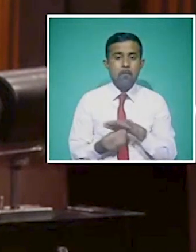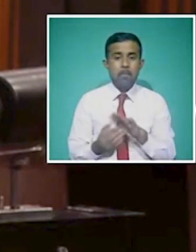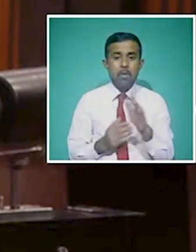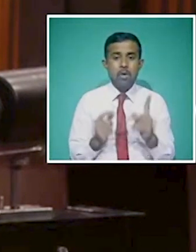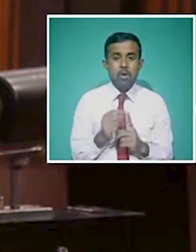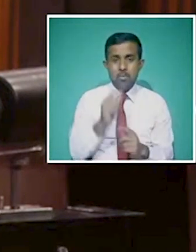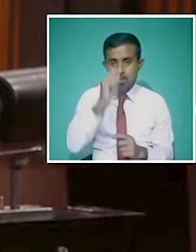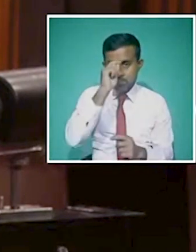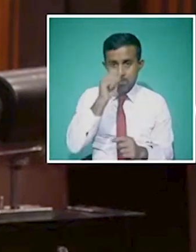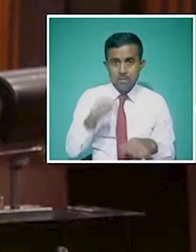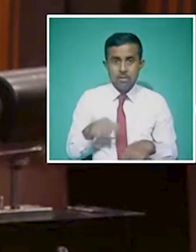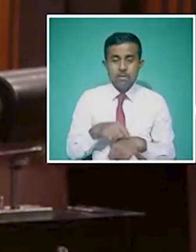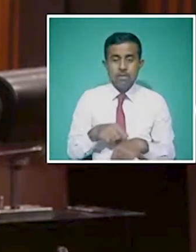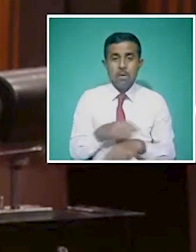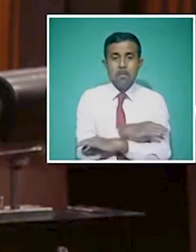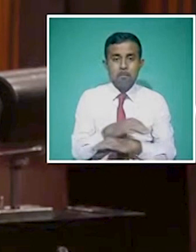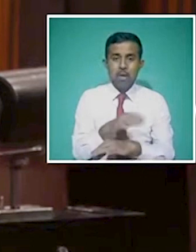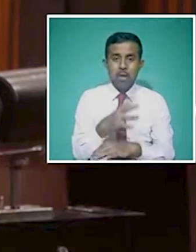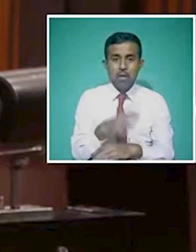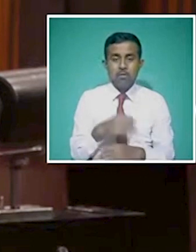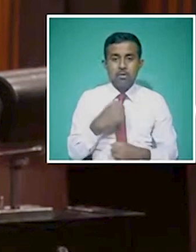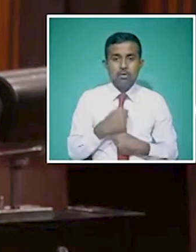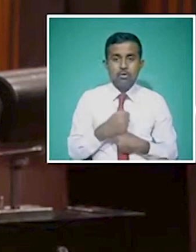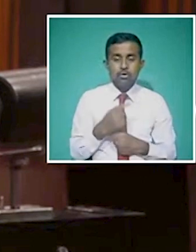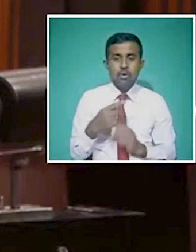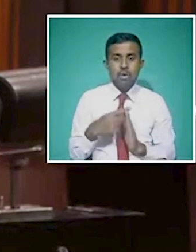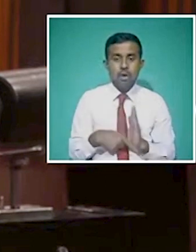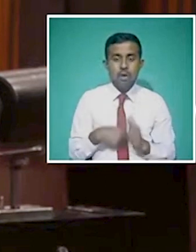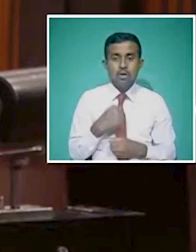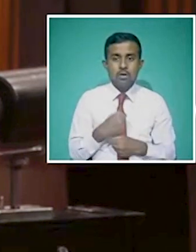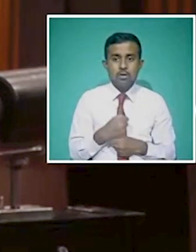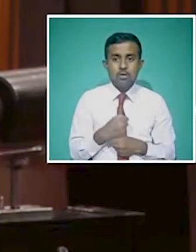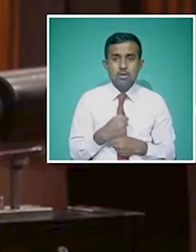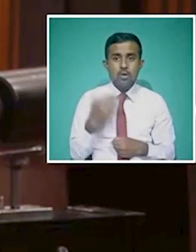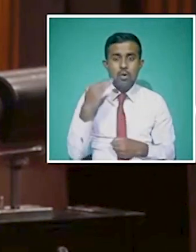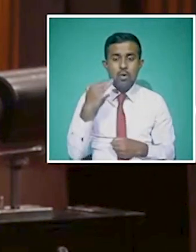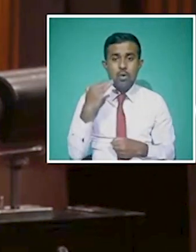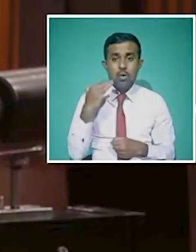there is a system where you the government of Sri Lanka can apply for green bonds now these